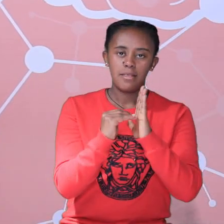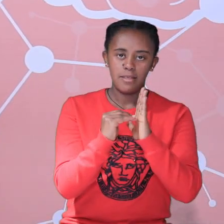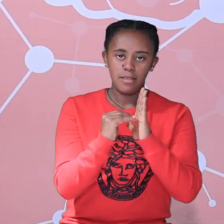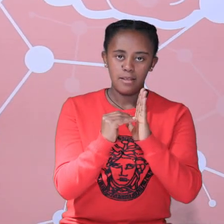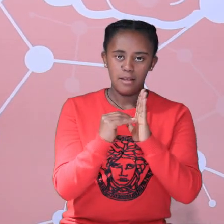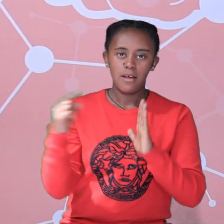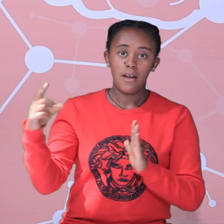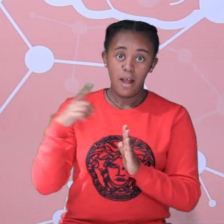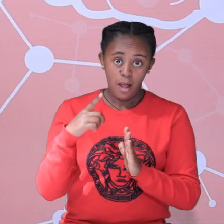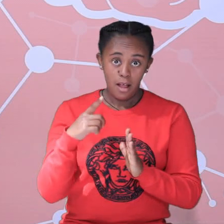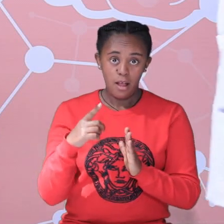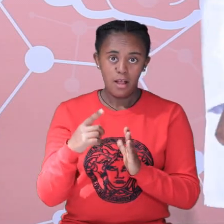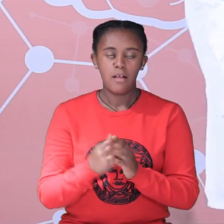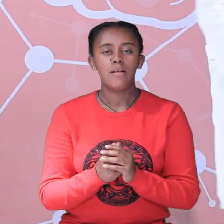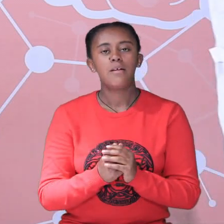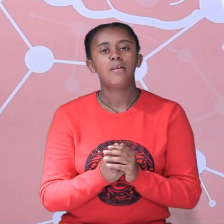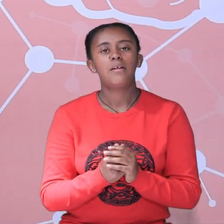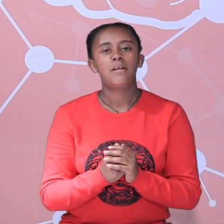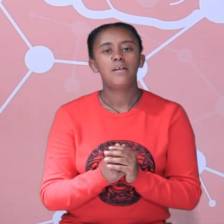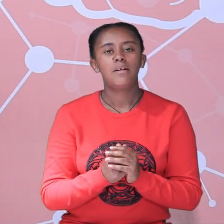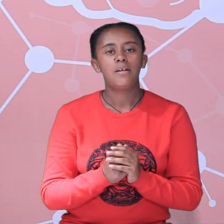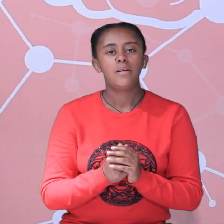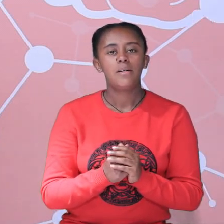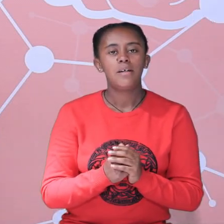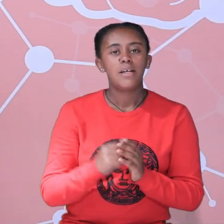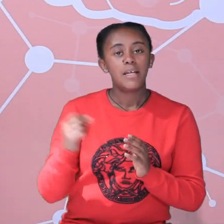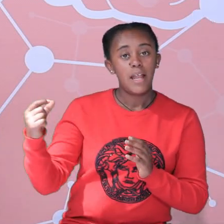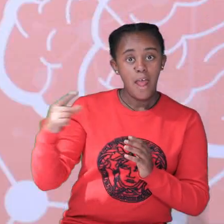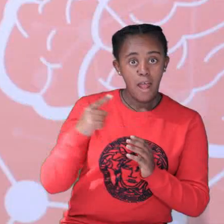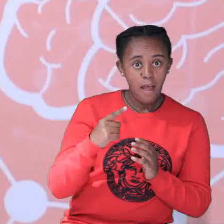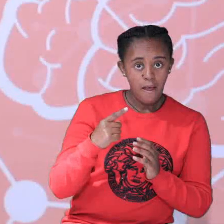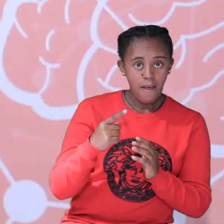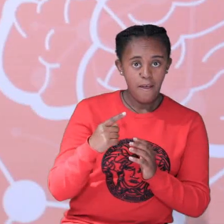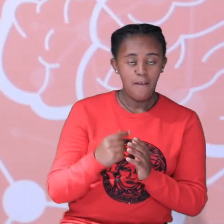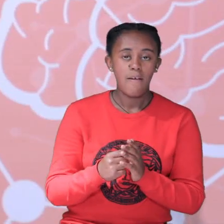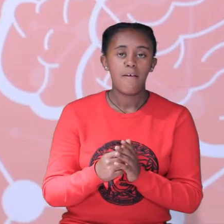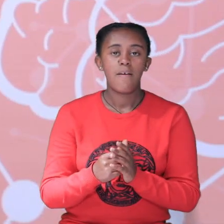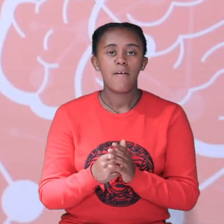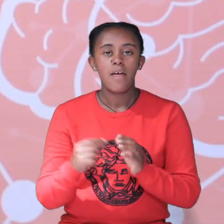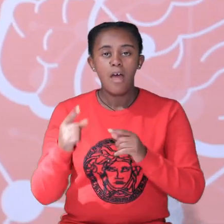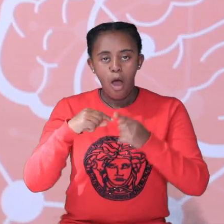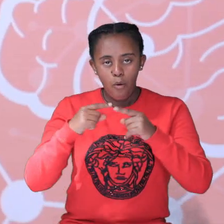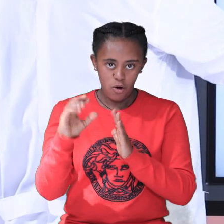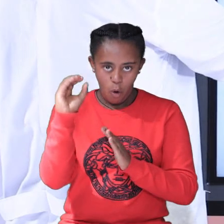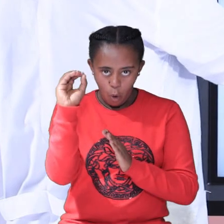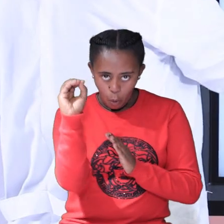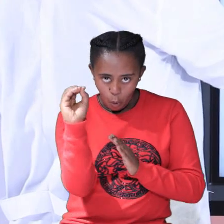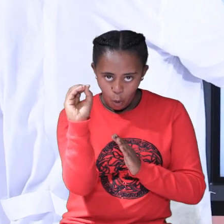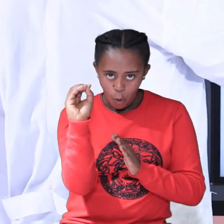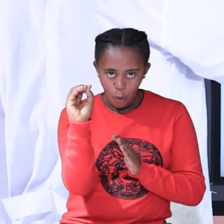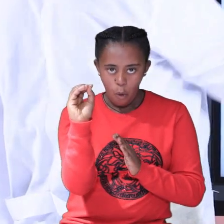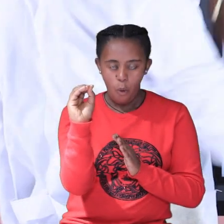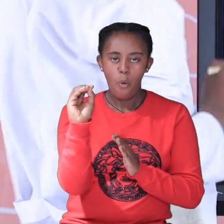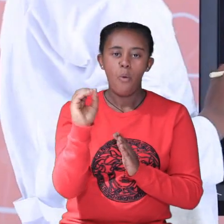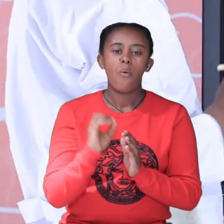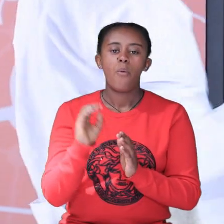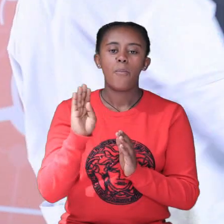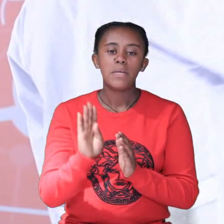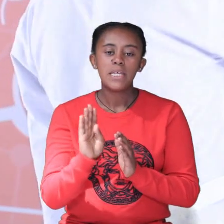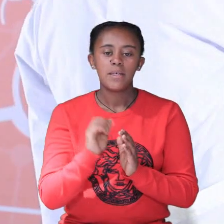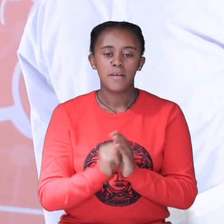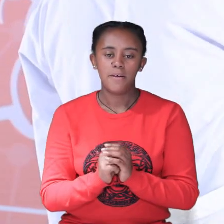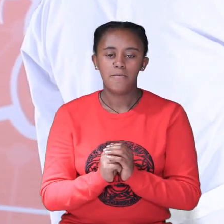ray, source of incident ray. The ray comes from this direction and strikes